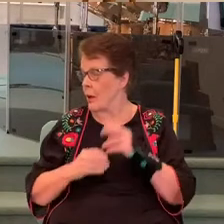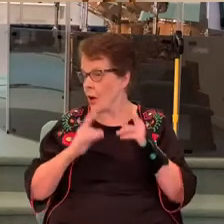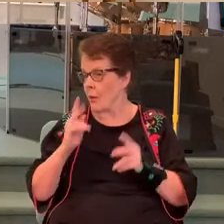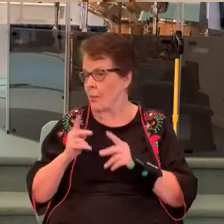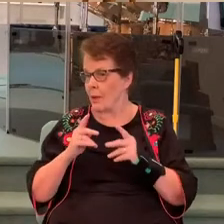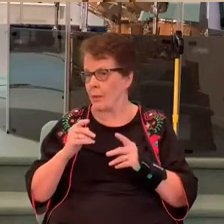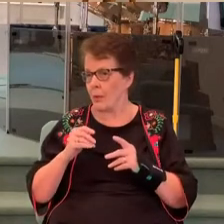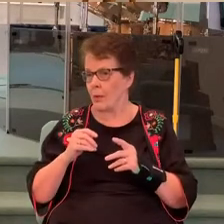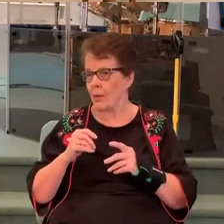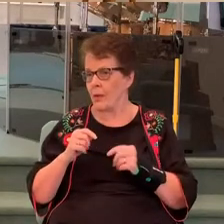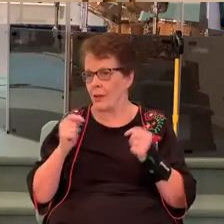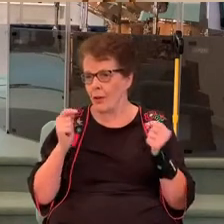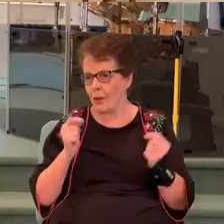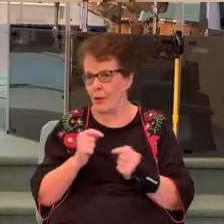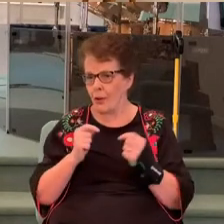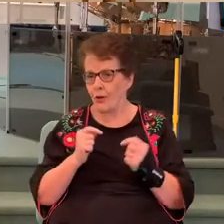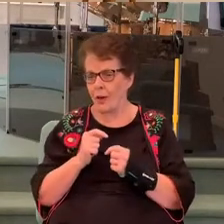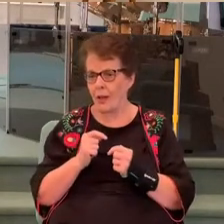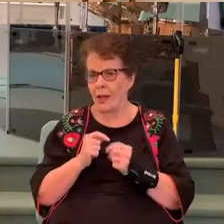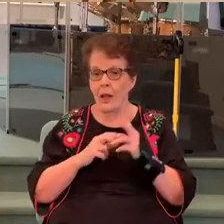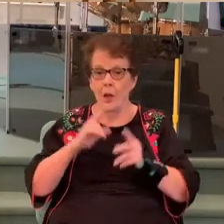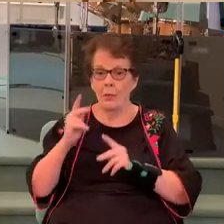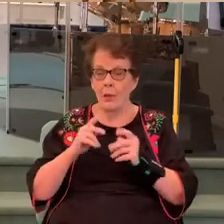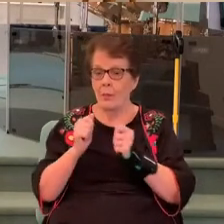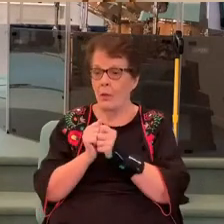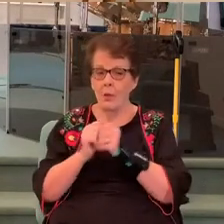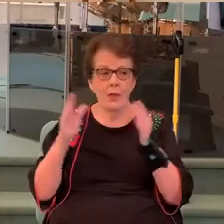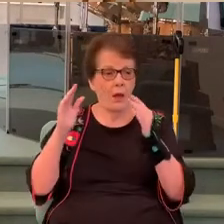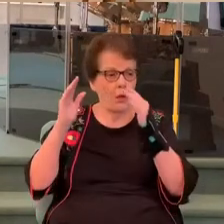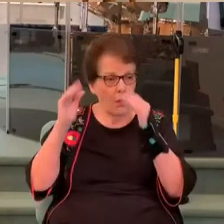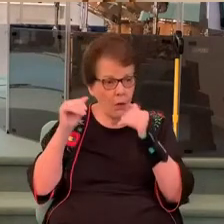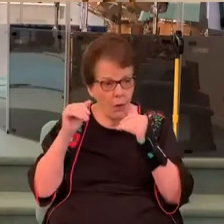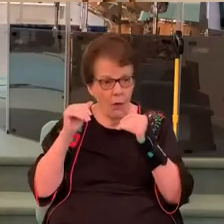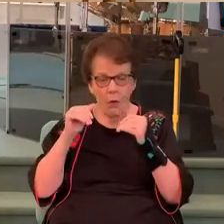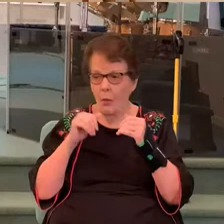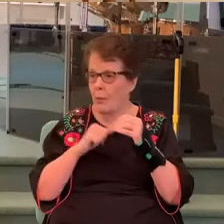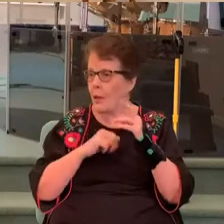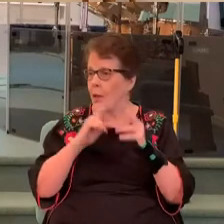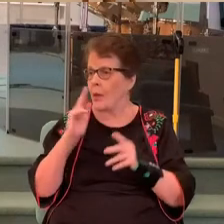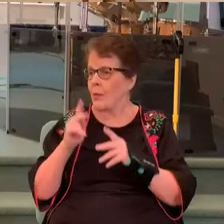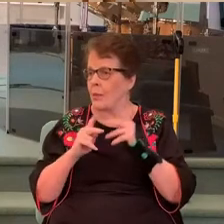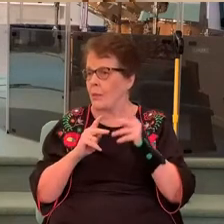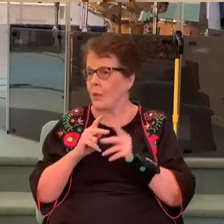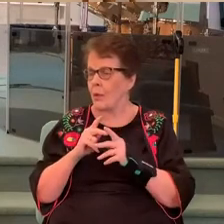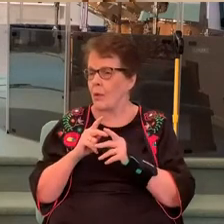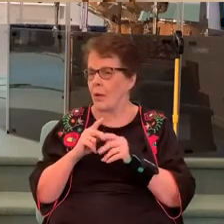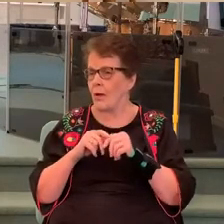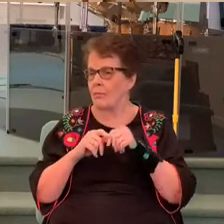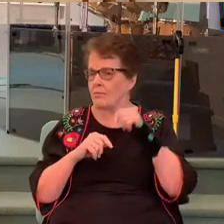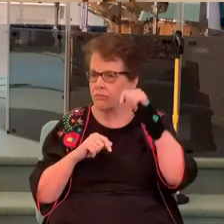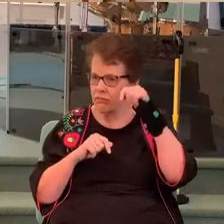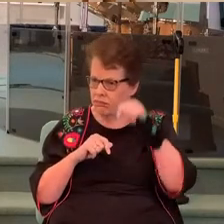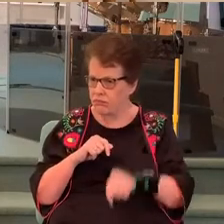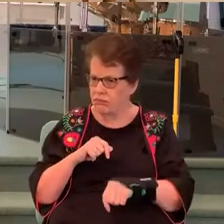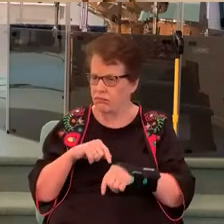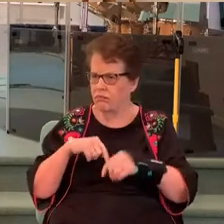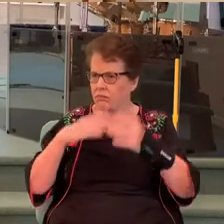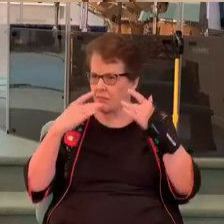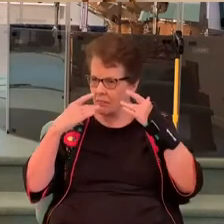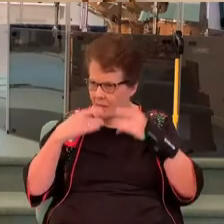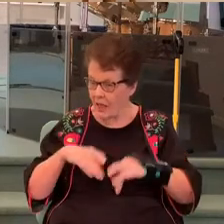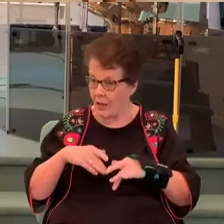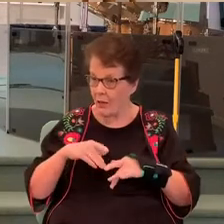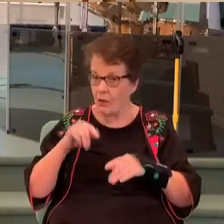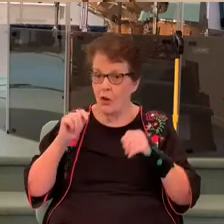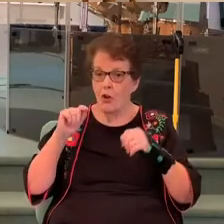people that are hopeless. There are people that have reached their rock bottom. And do you know what you can do in the next few minutes? You can storm